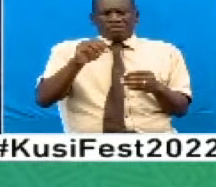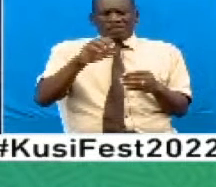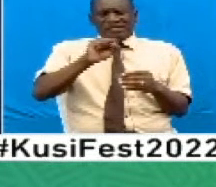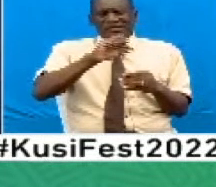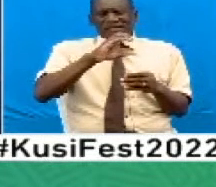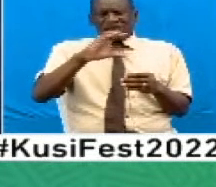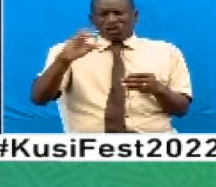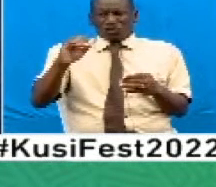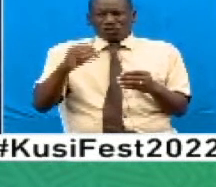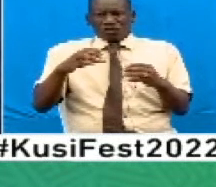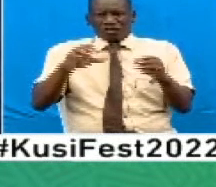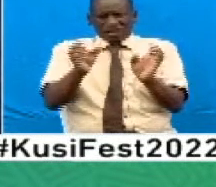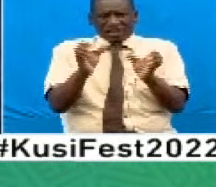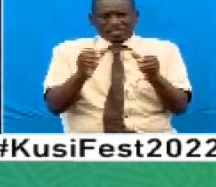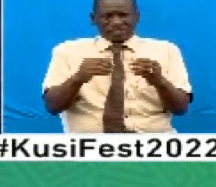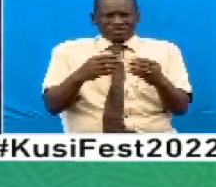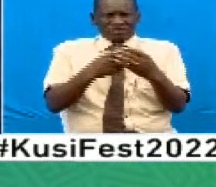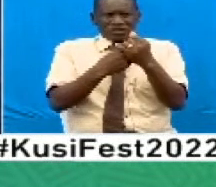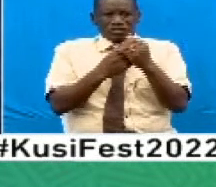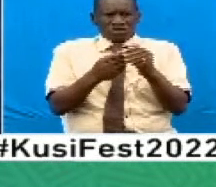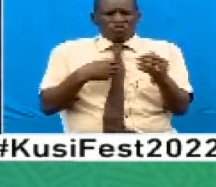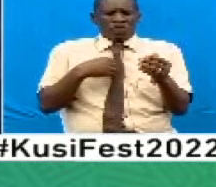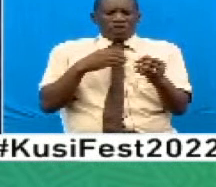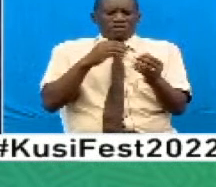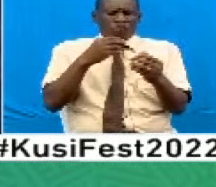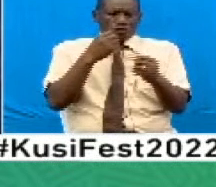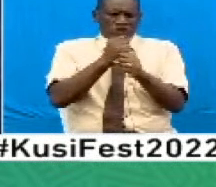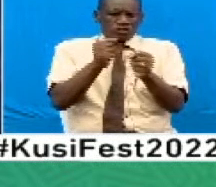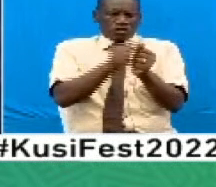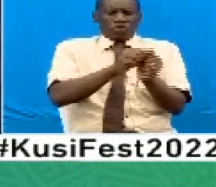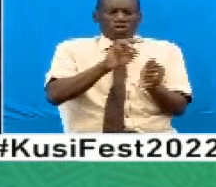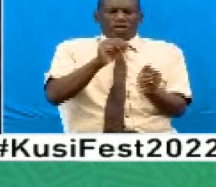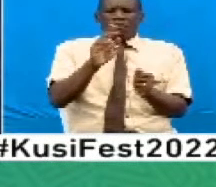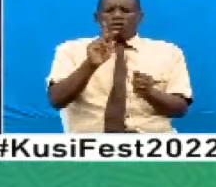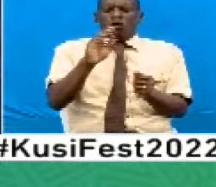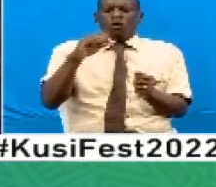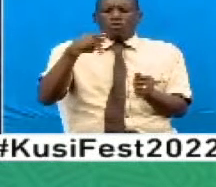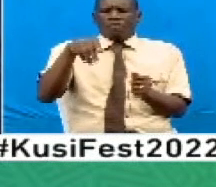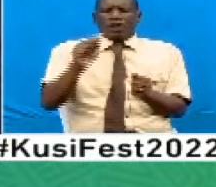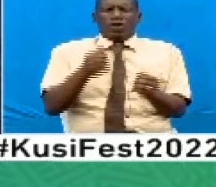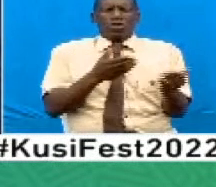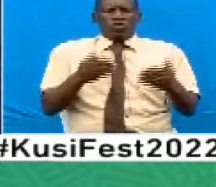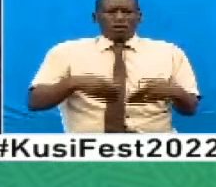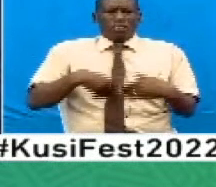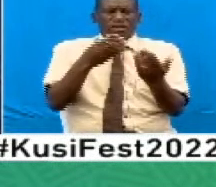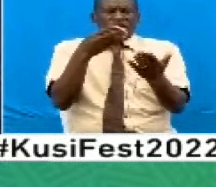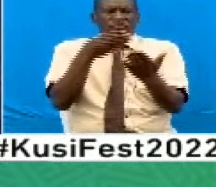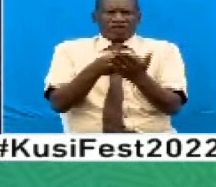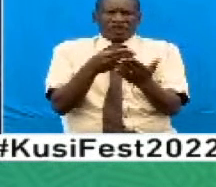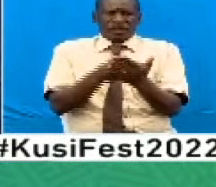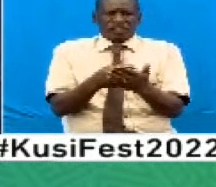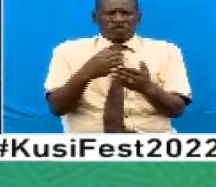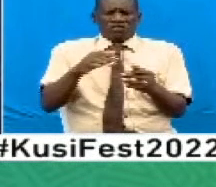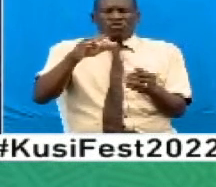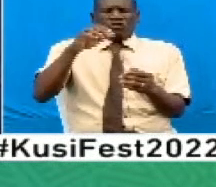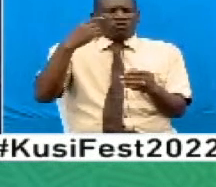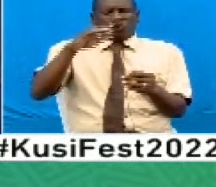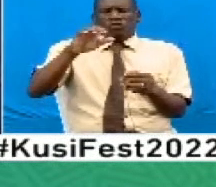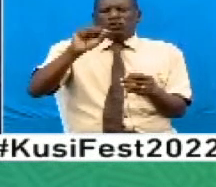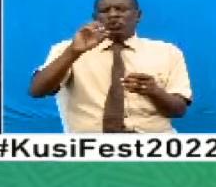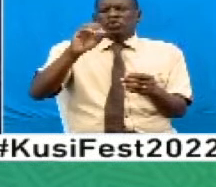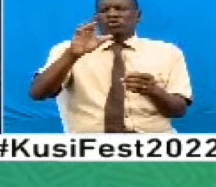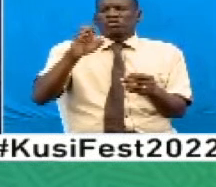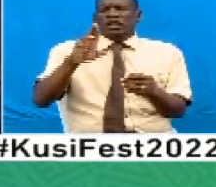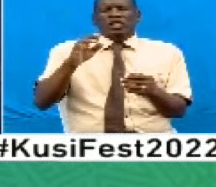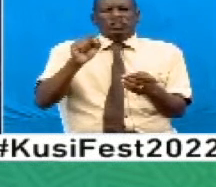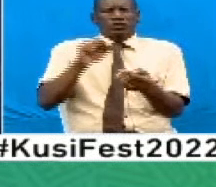mentioned, we are also partnering with a company called MCOPA, where they provide financing for solar in order for